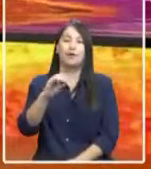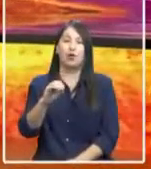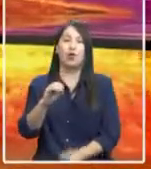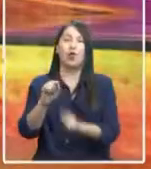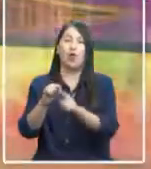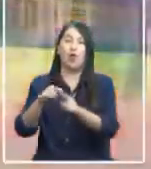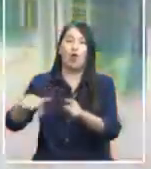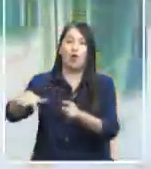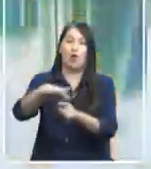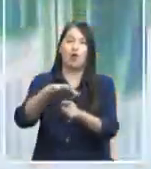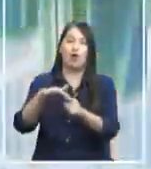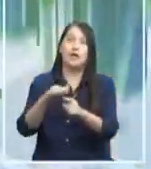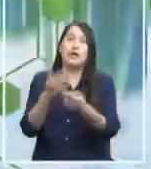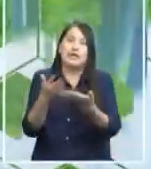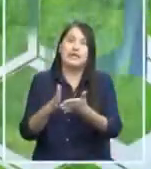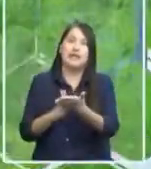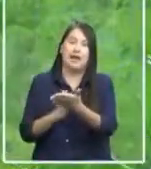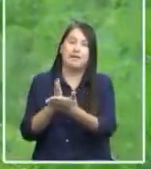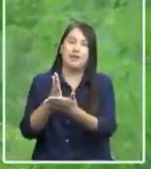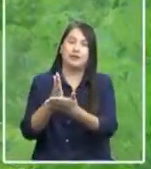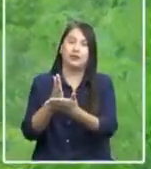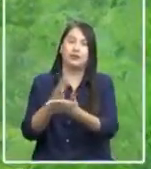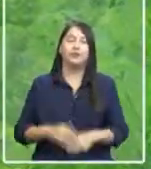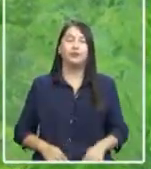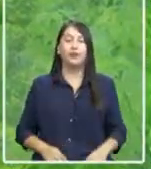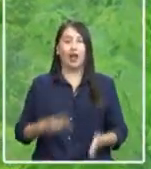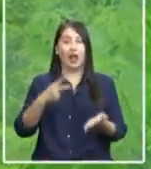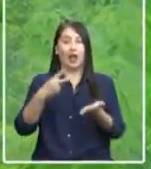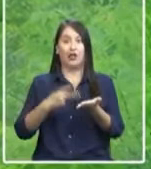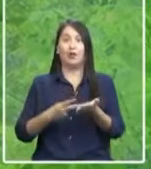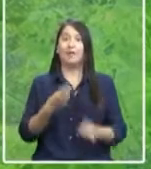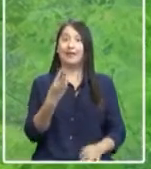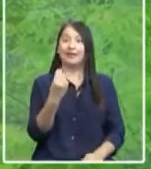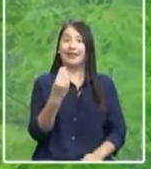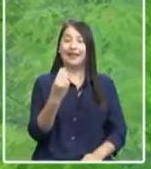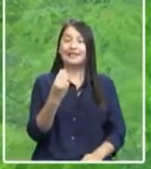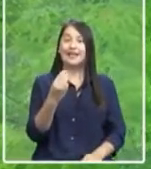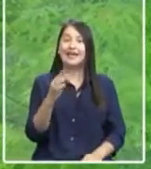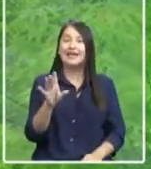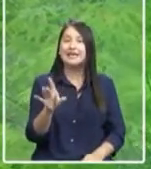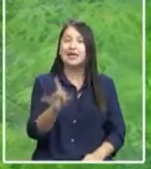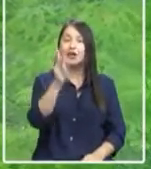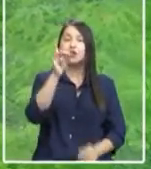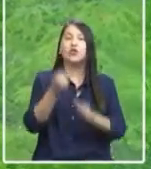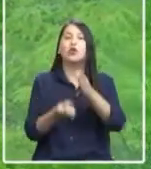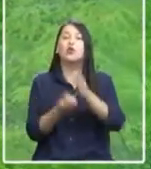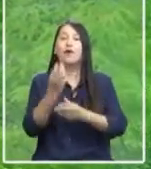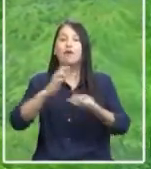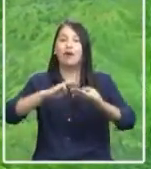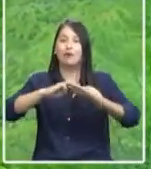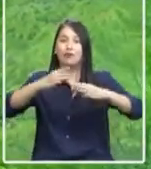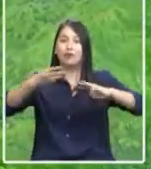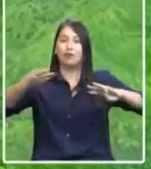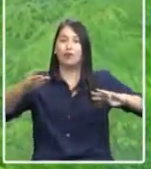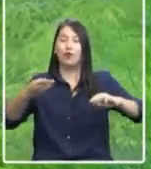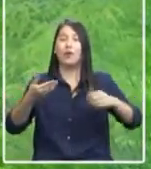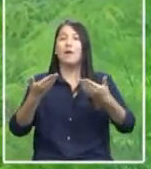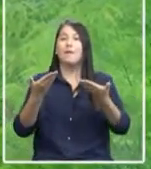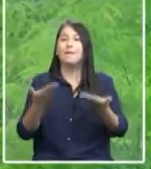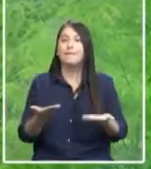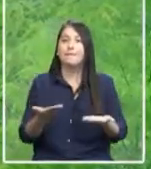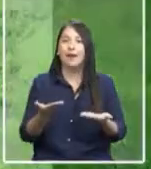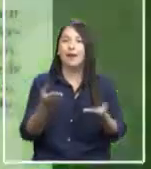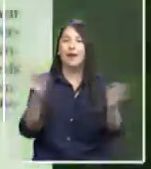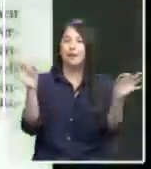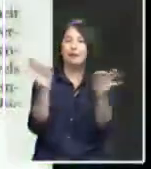2013, we found a new method to quantify this effect, to show it very strongly. And